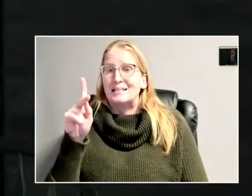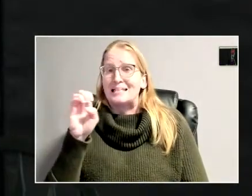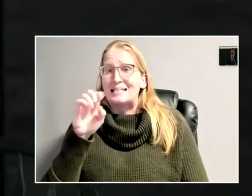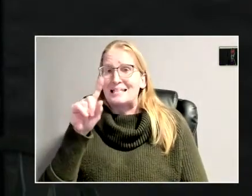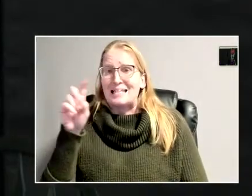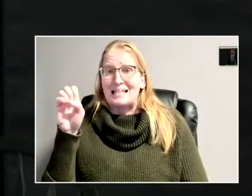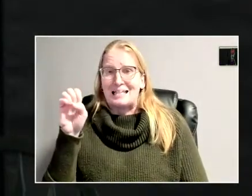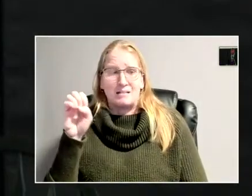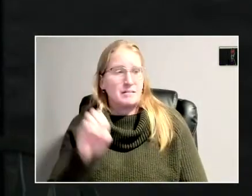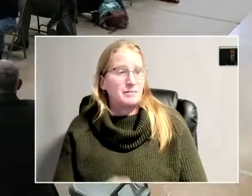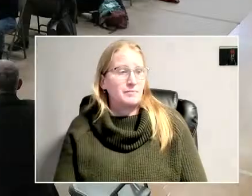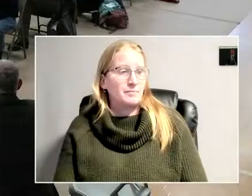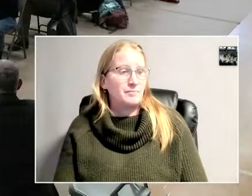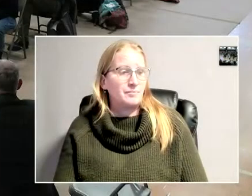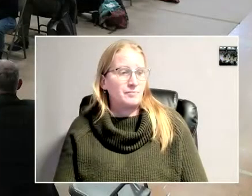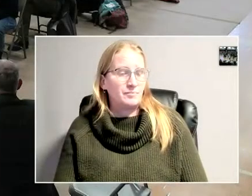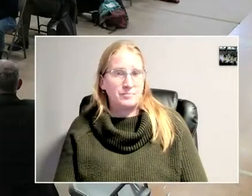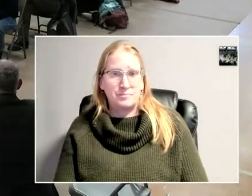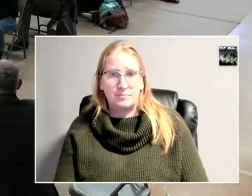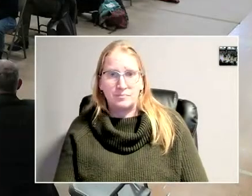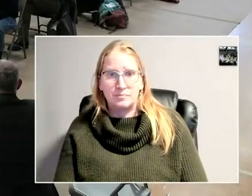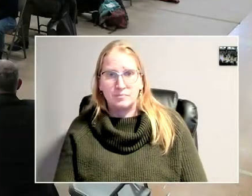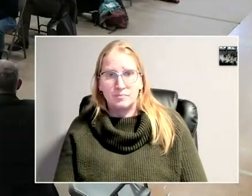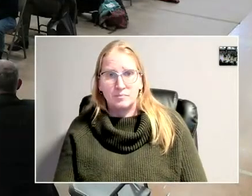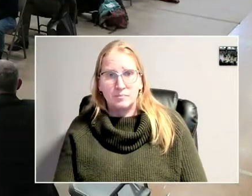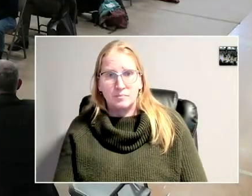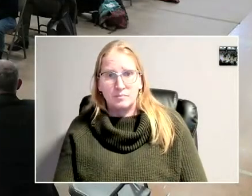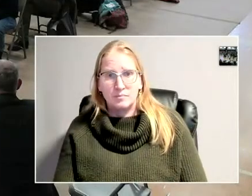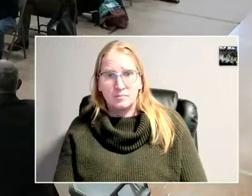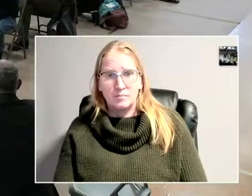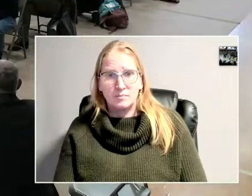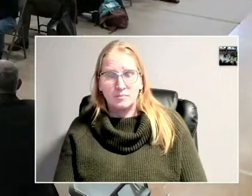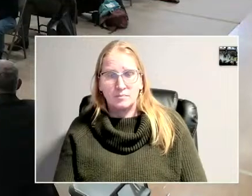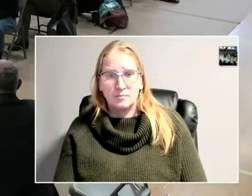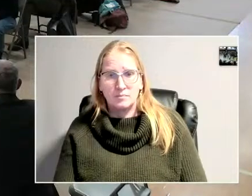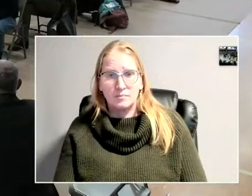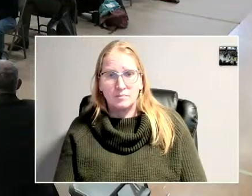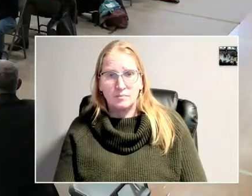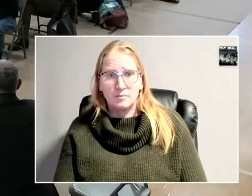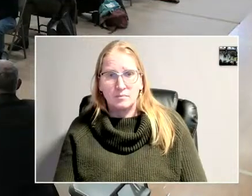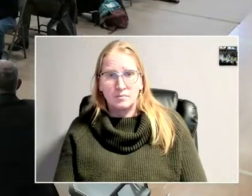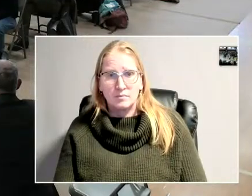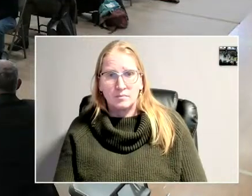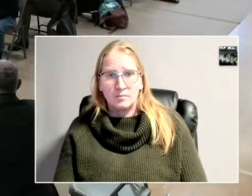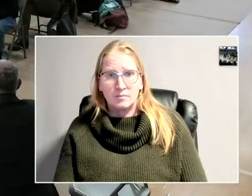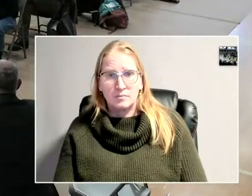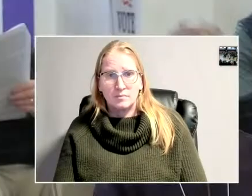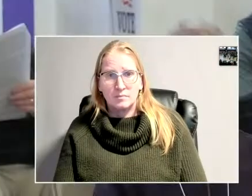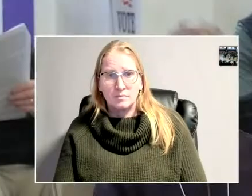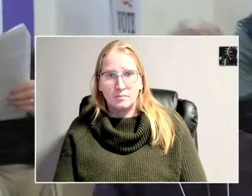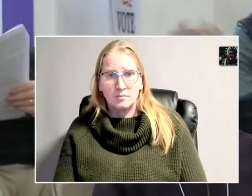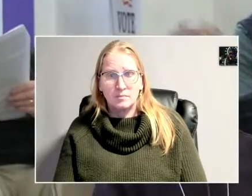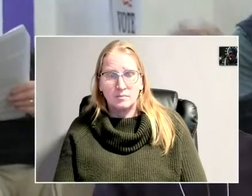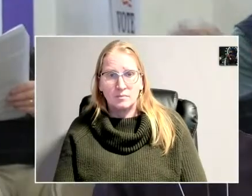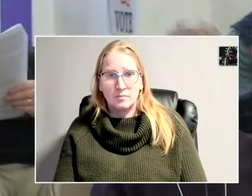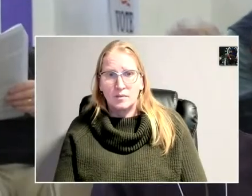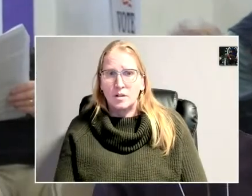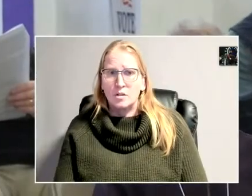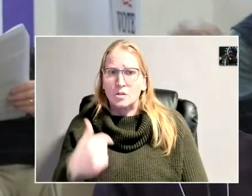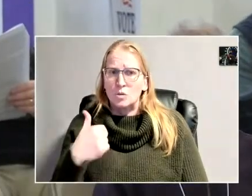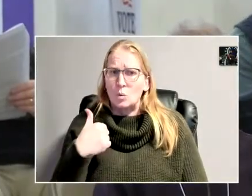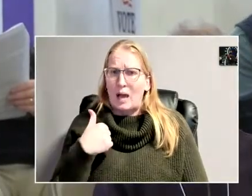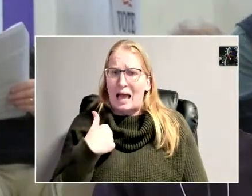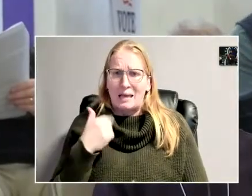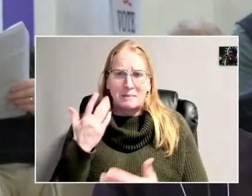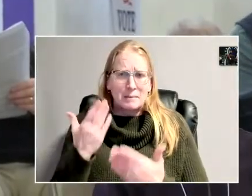Zeke would this be the correct time I would uh propose to raise the um